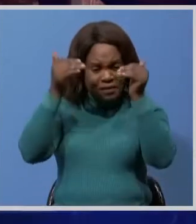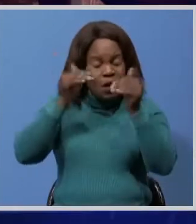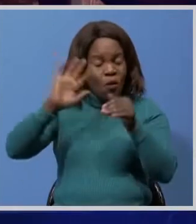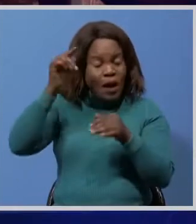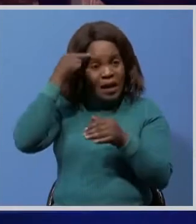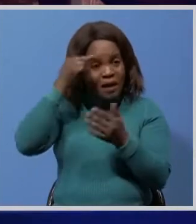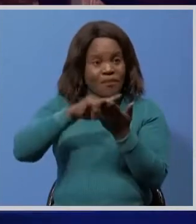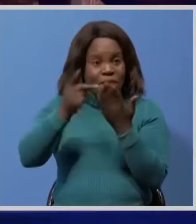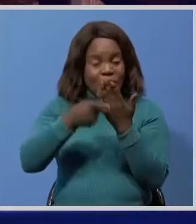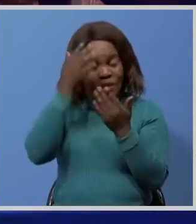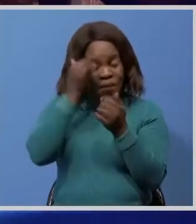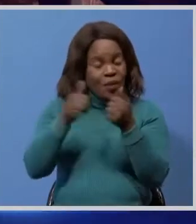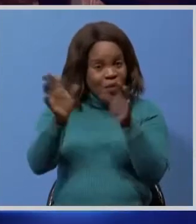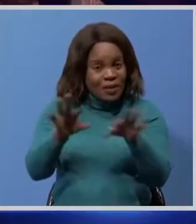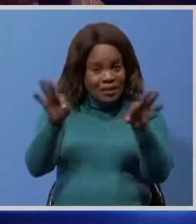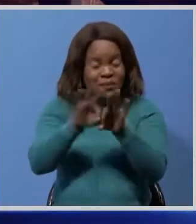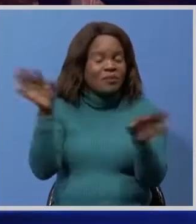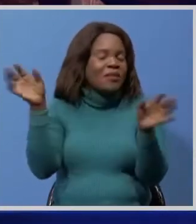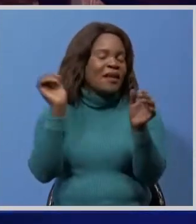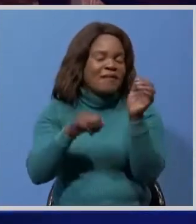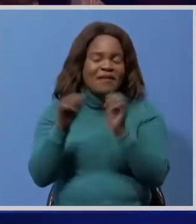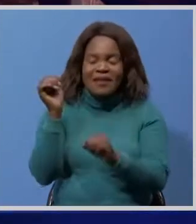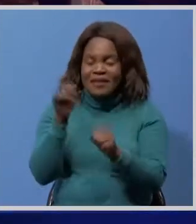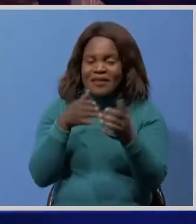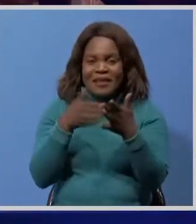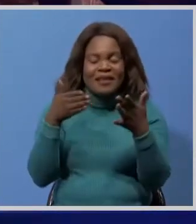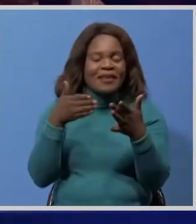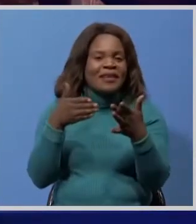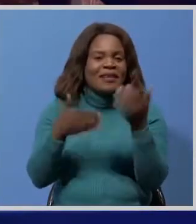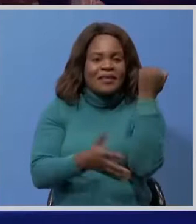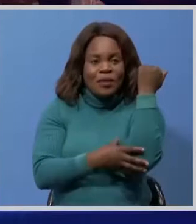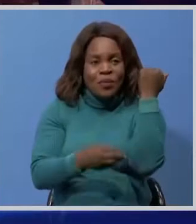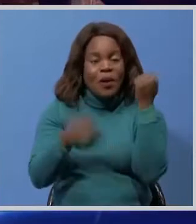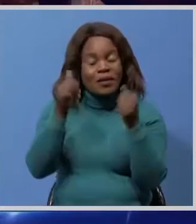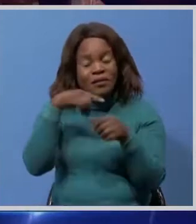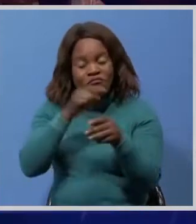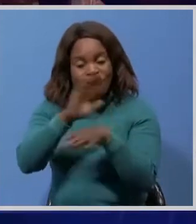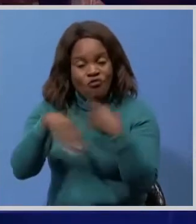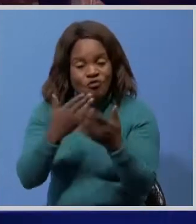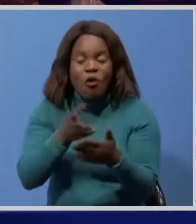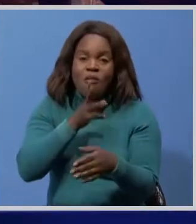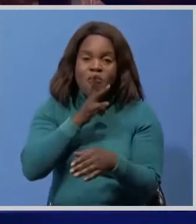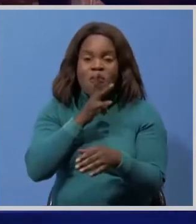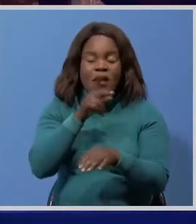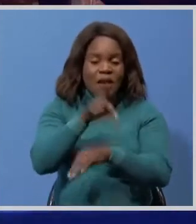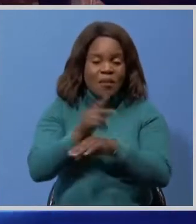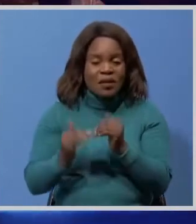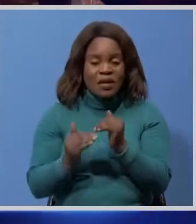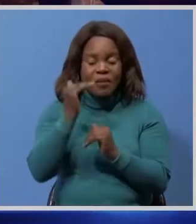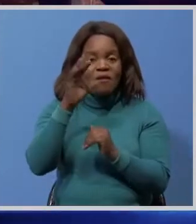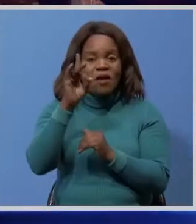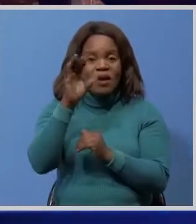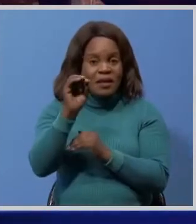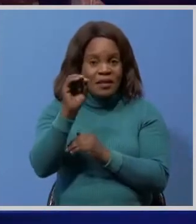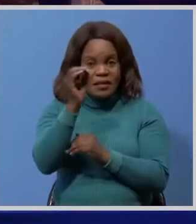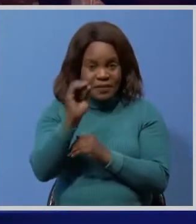agenda because it is key in the fight against poverty. He says all water projects that are above 80% across the country